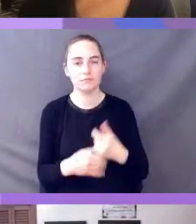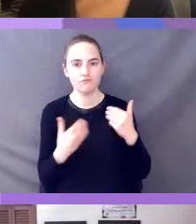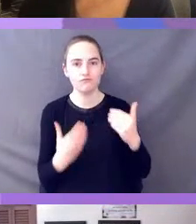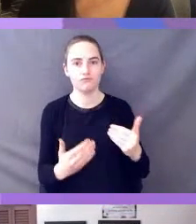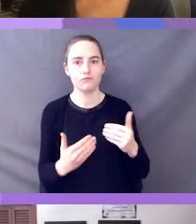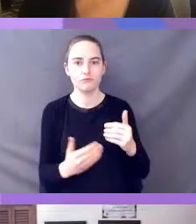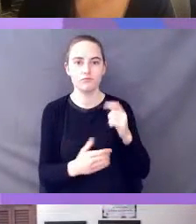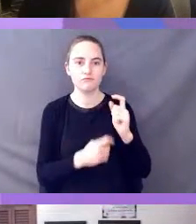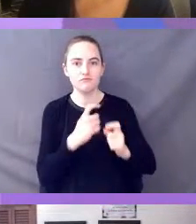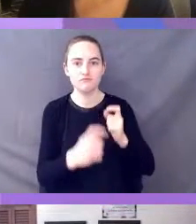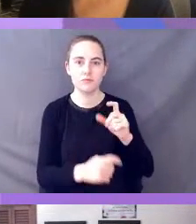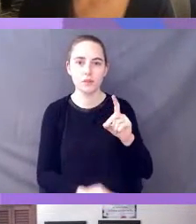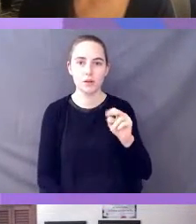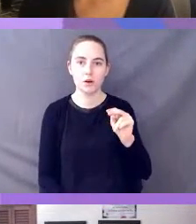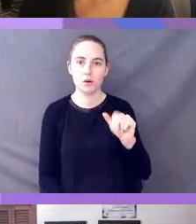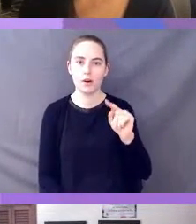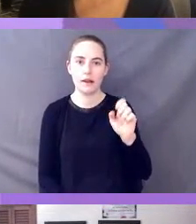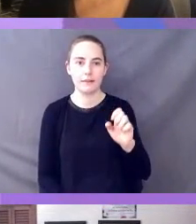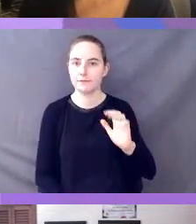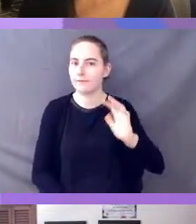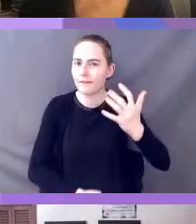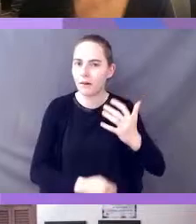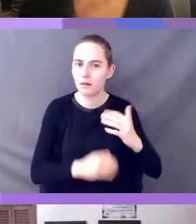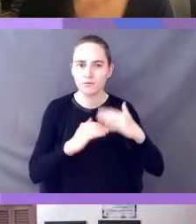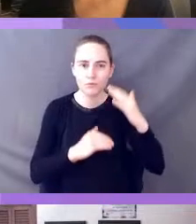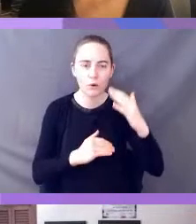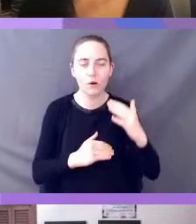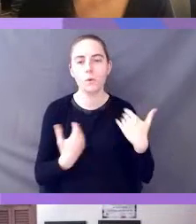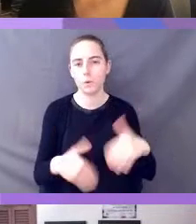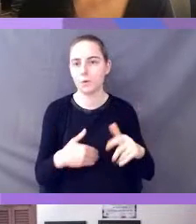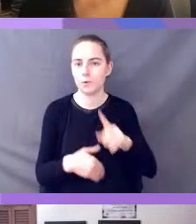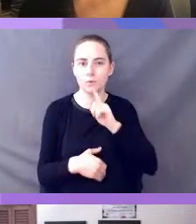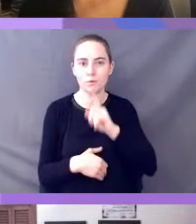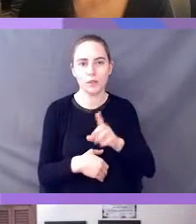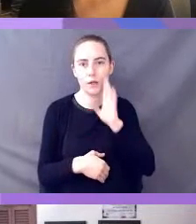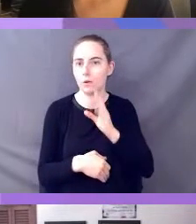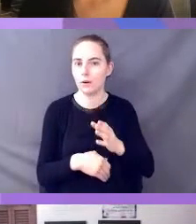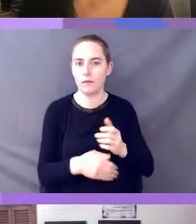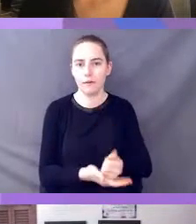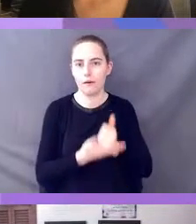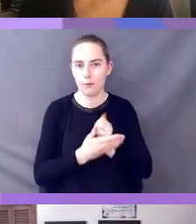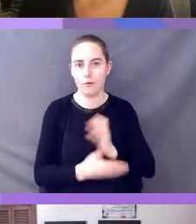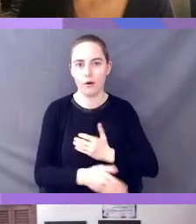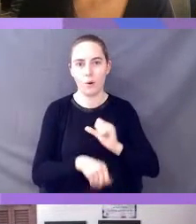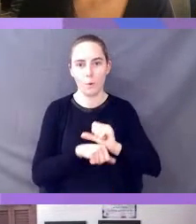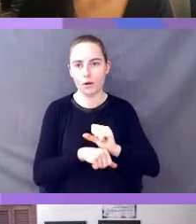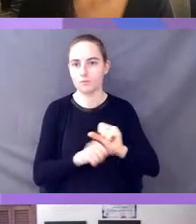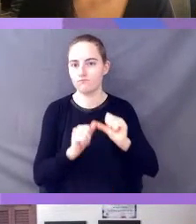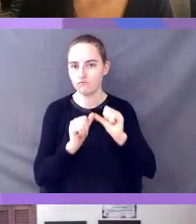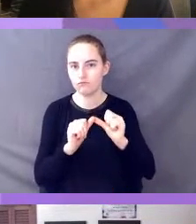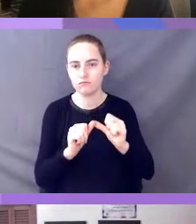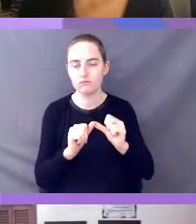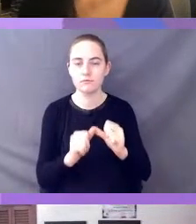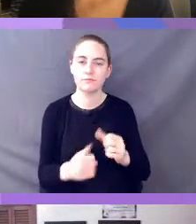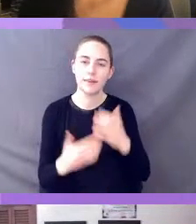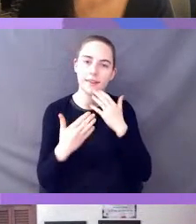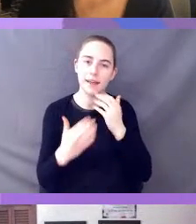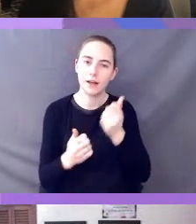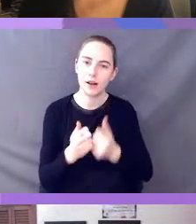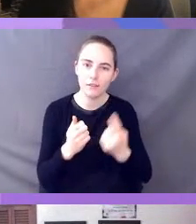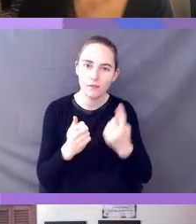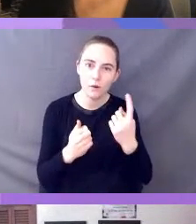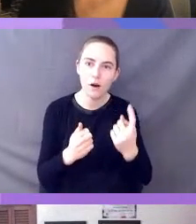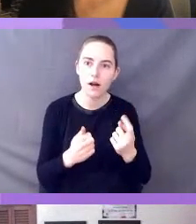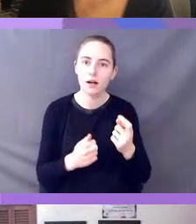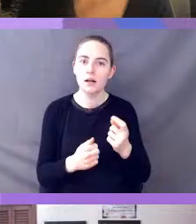huge impact on the work that we do. And we so appreciate everyone who gives their time, their energy. And again, one last